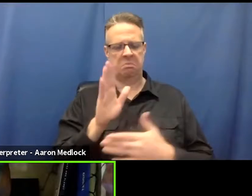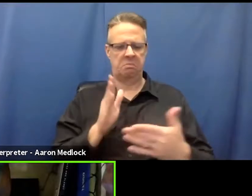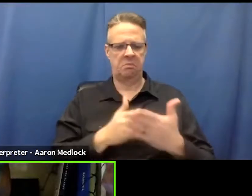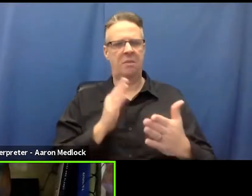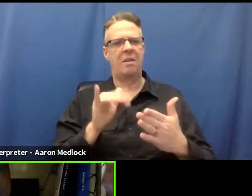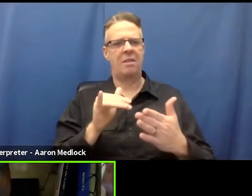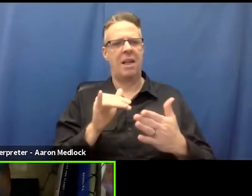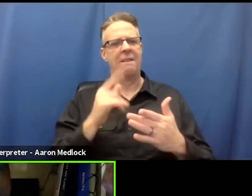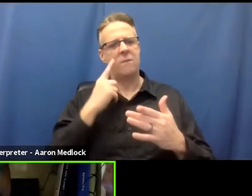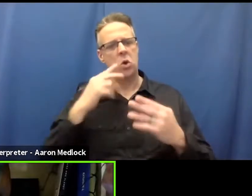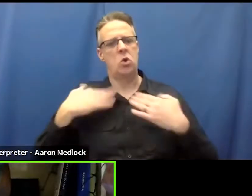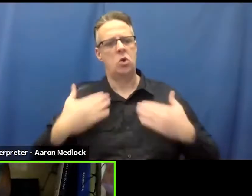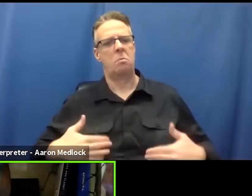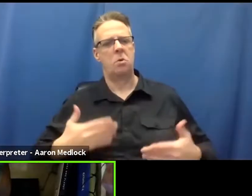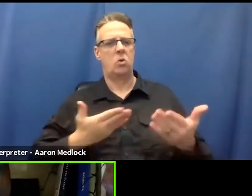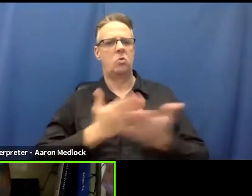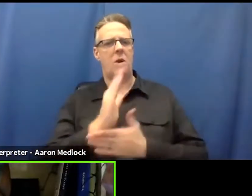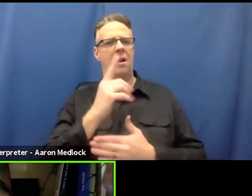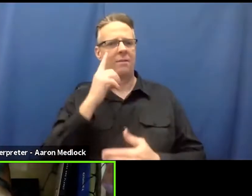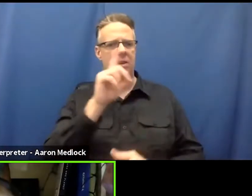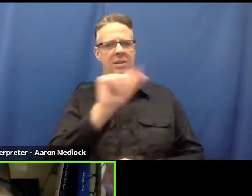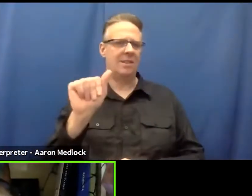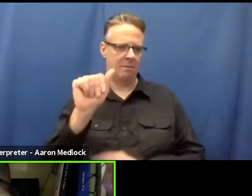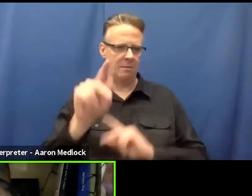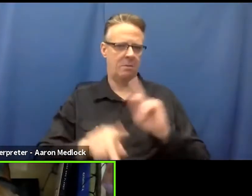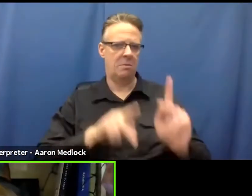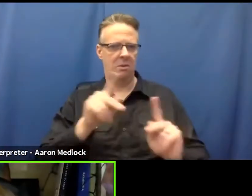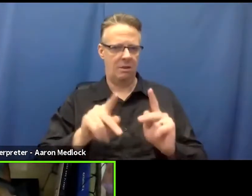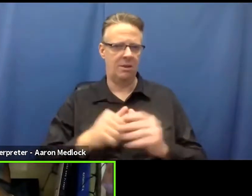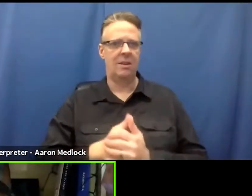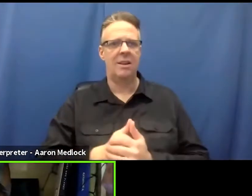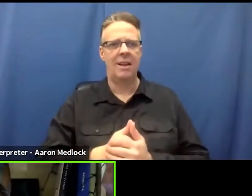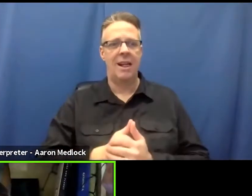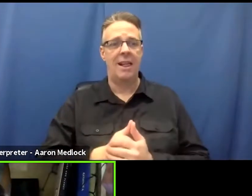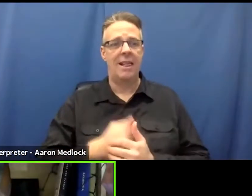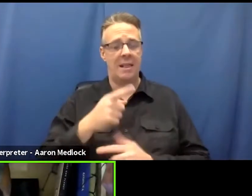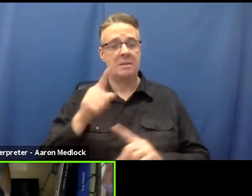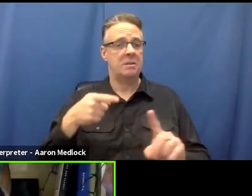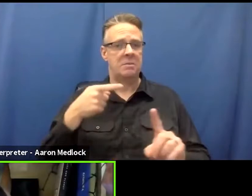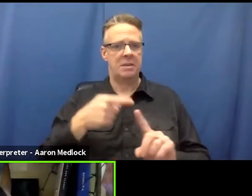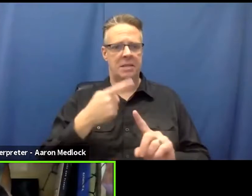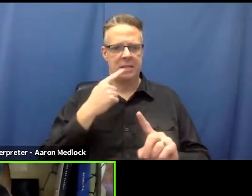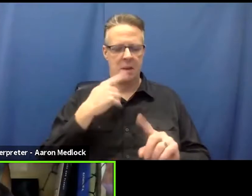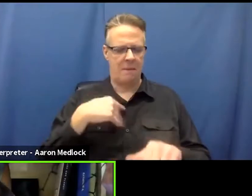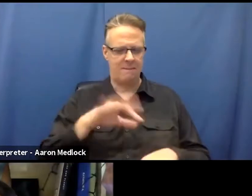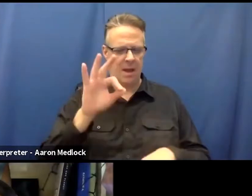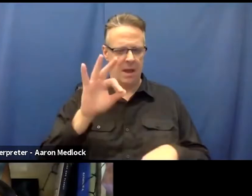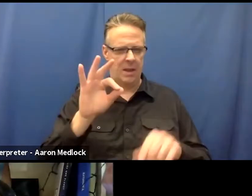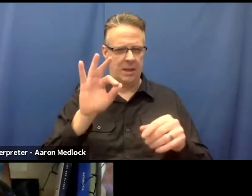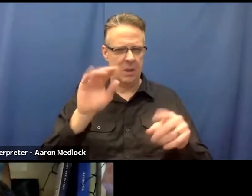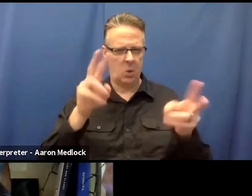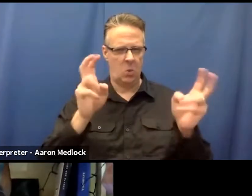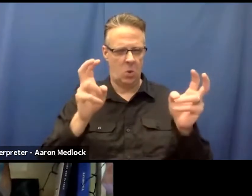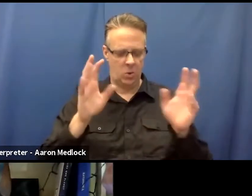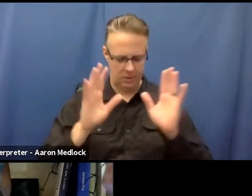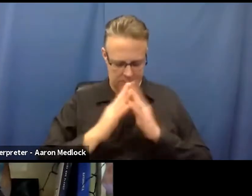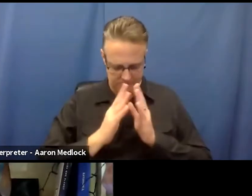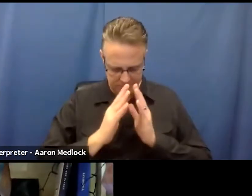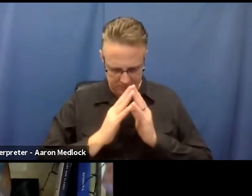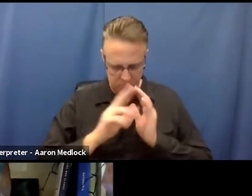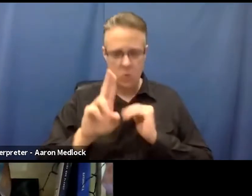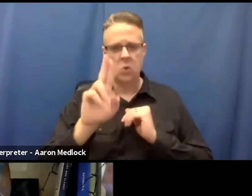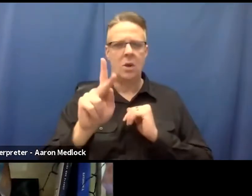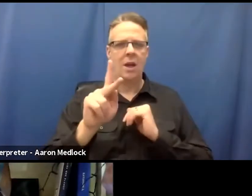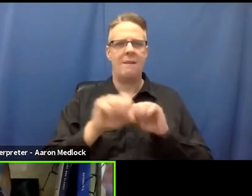the human rights of disabled people. They specifically said, I'm trying to find the quote here, the UK